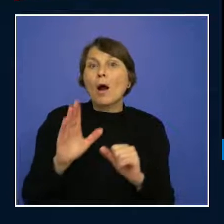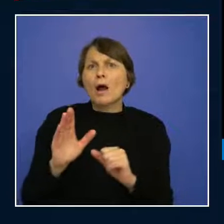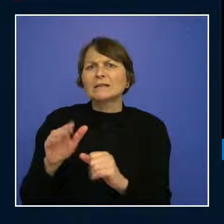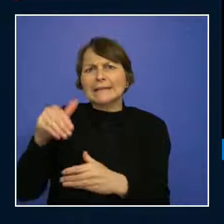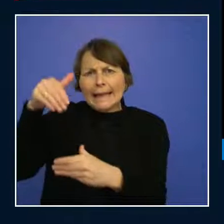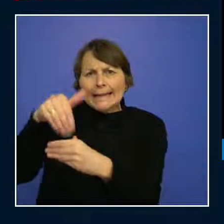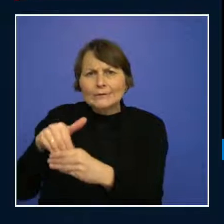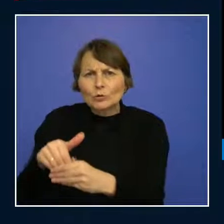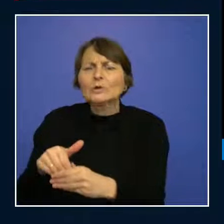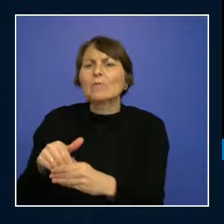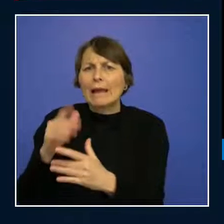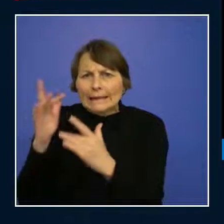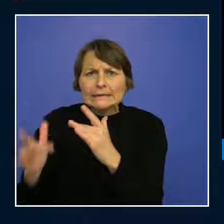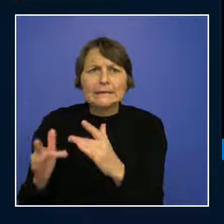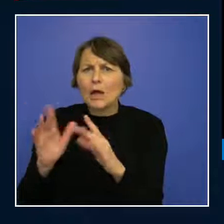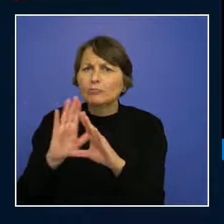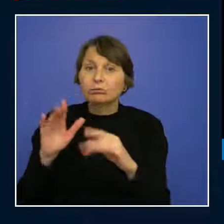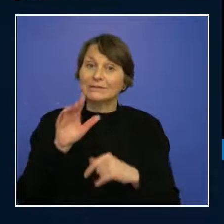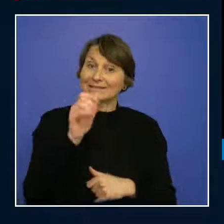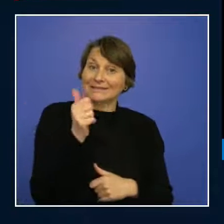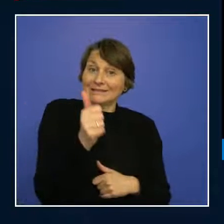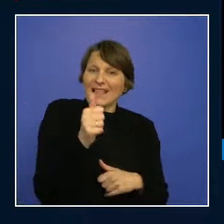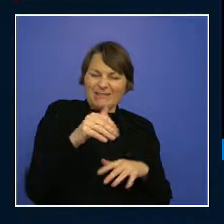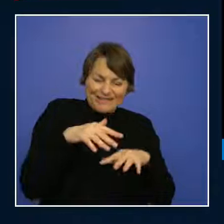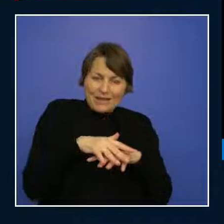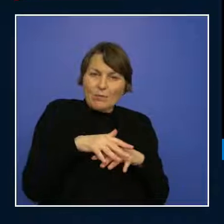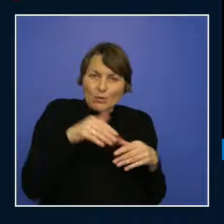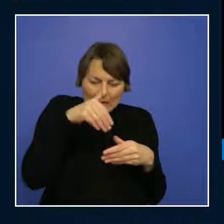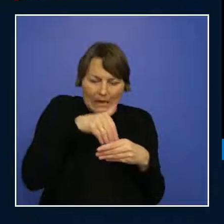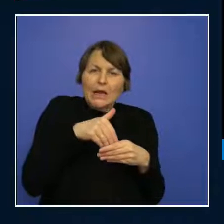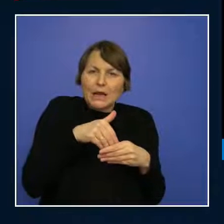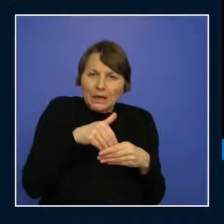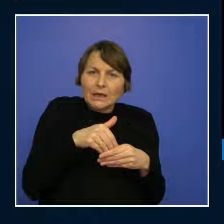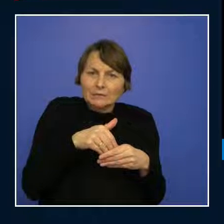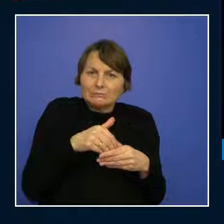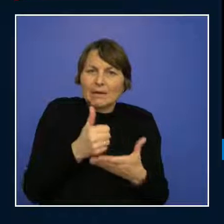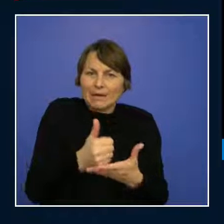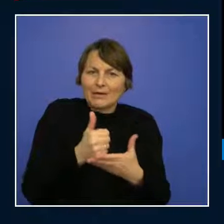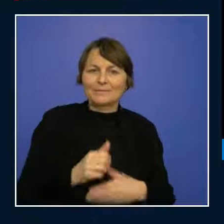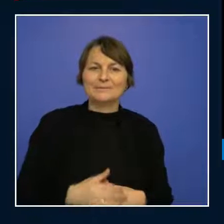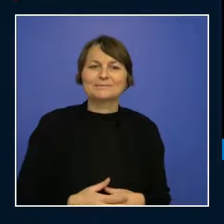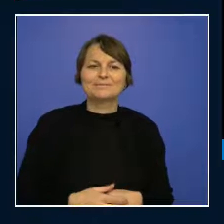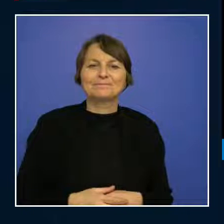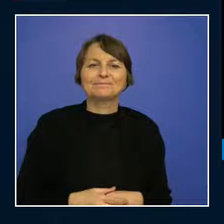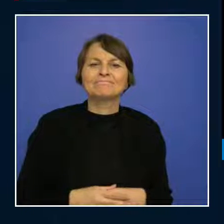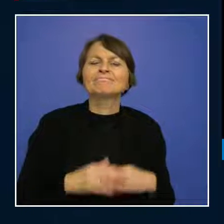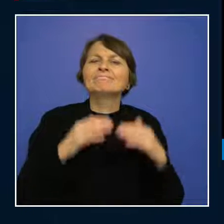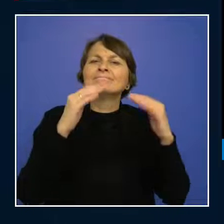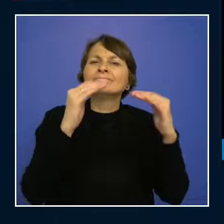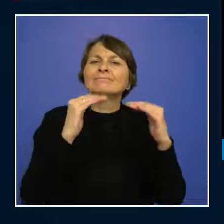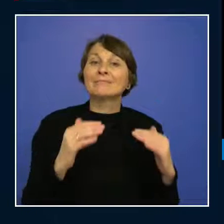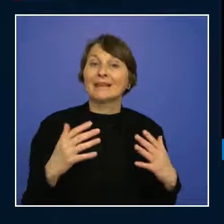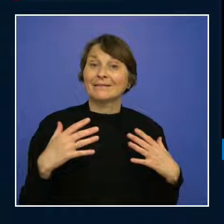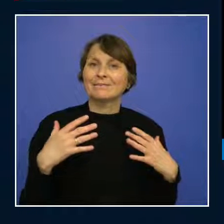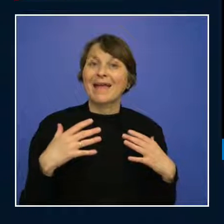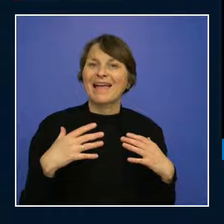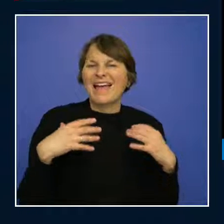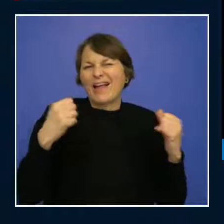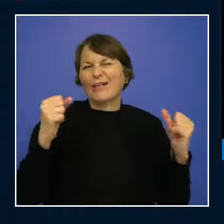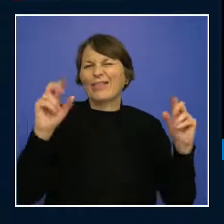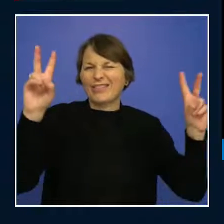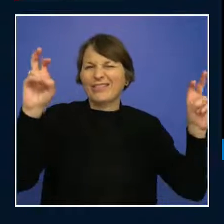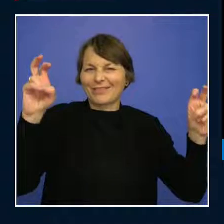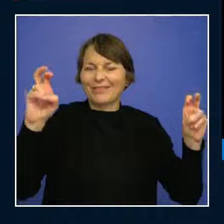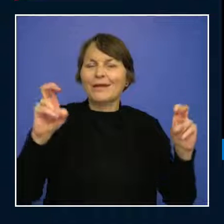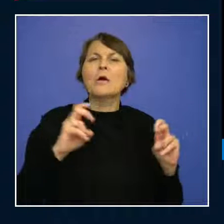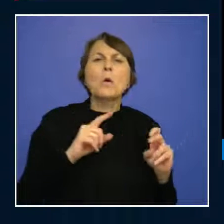to your own networking traffic. We have the health probes, which understand whether your endpoints are healthy or not and can